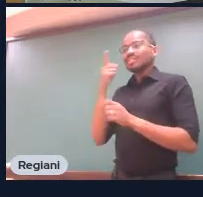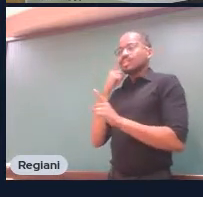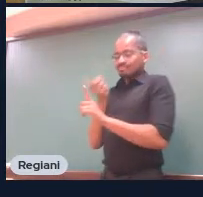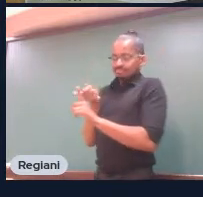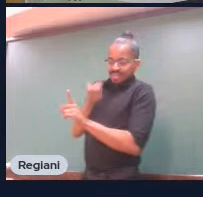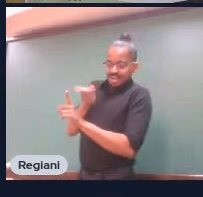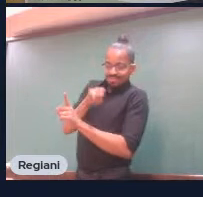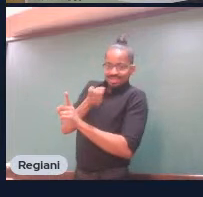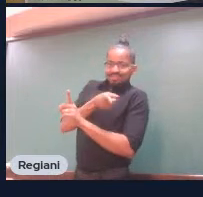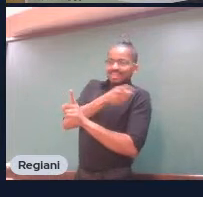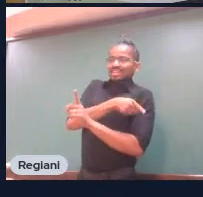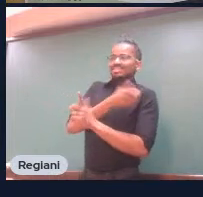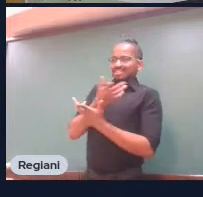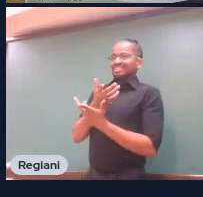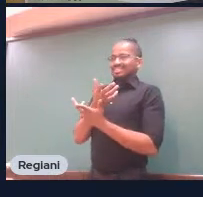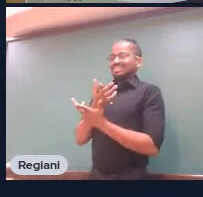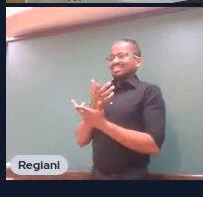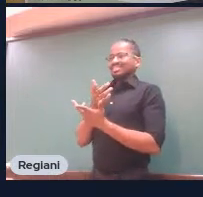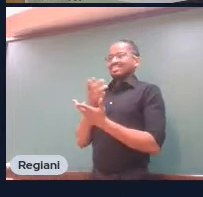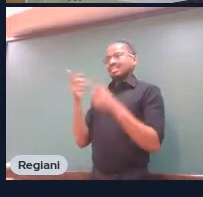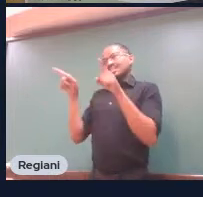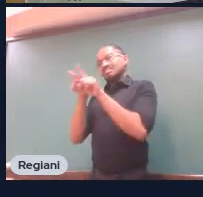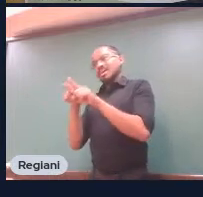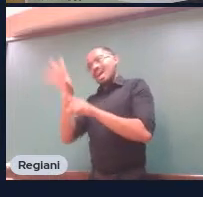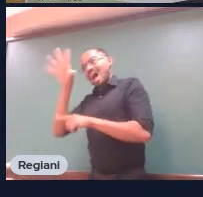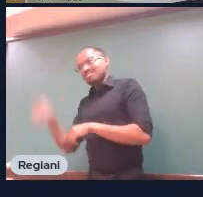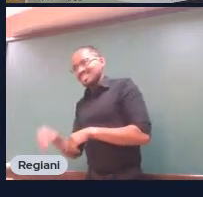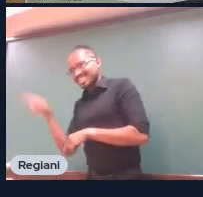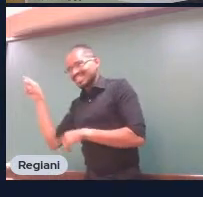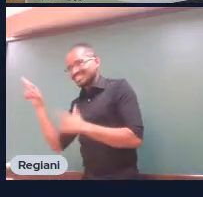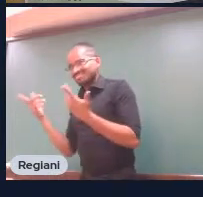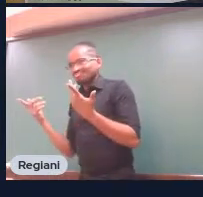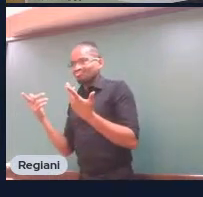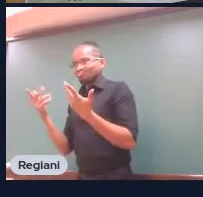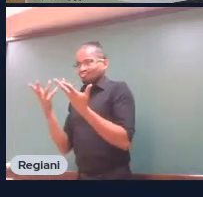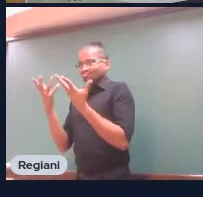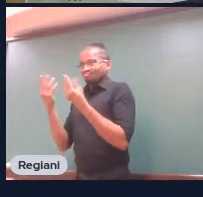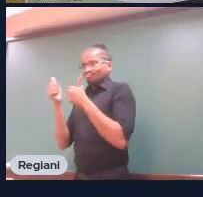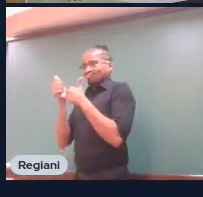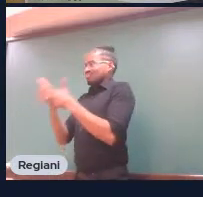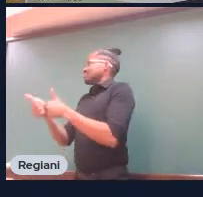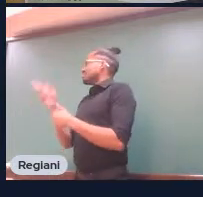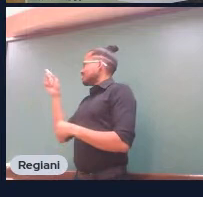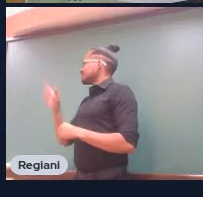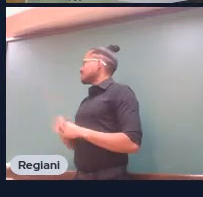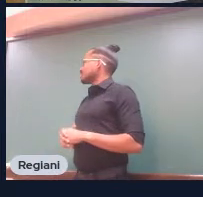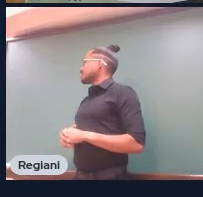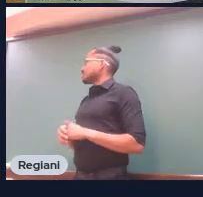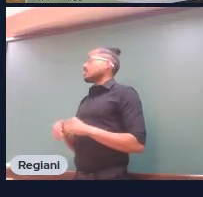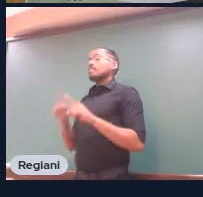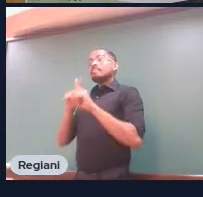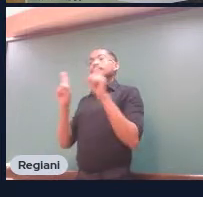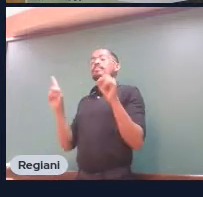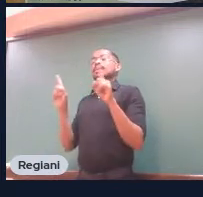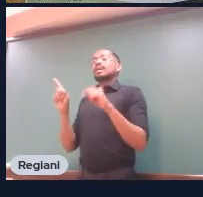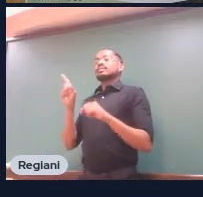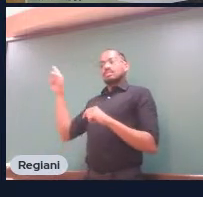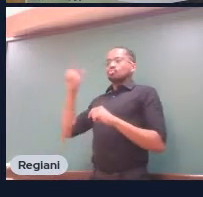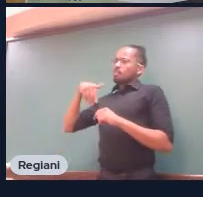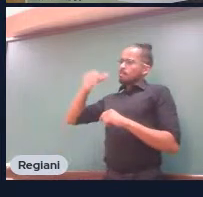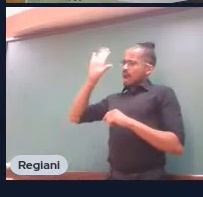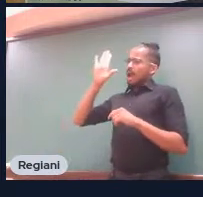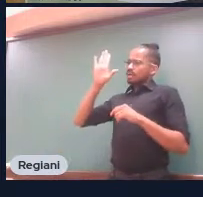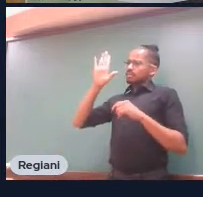find someone who's also talking about the African languages there, the person speaking to you. But it's especially